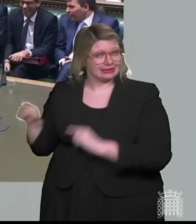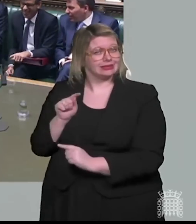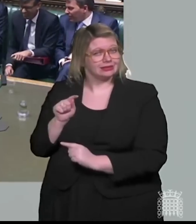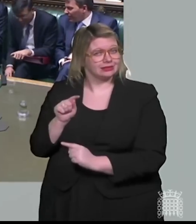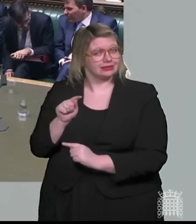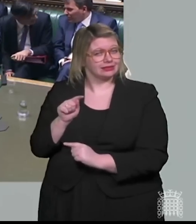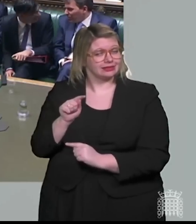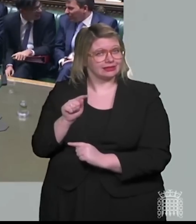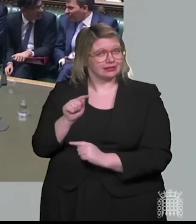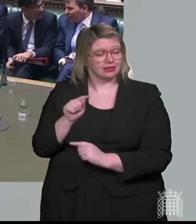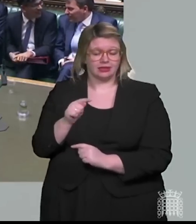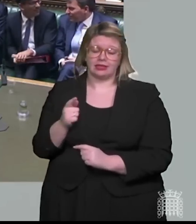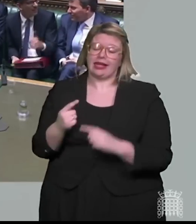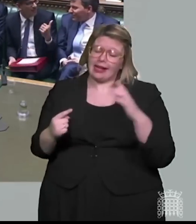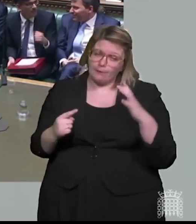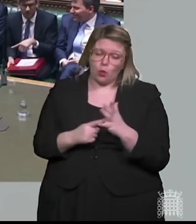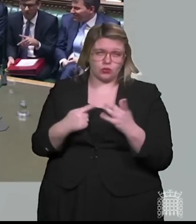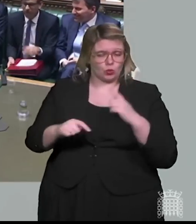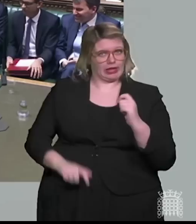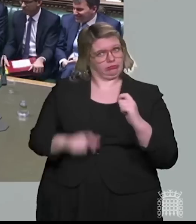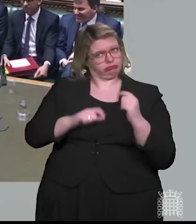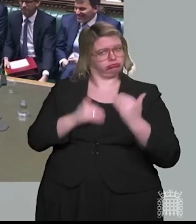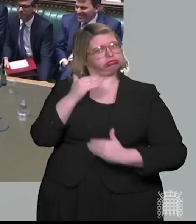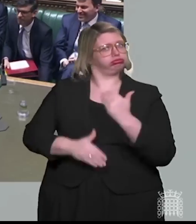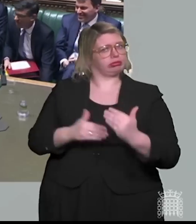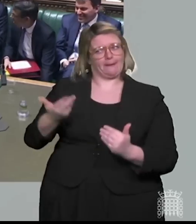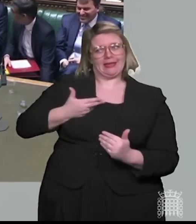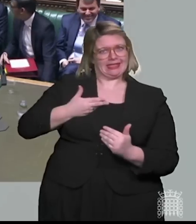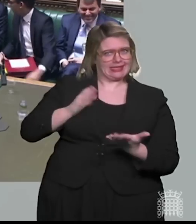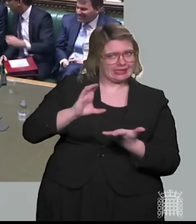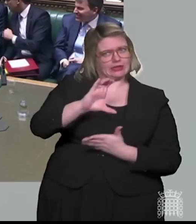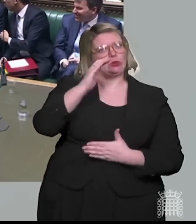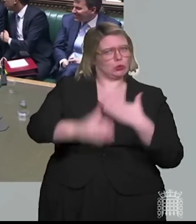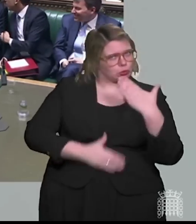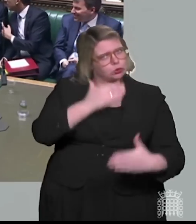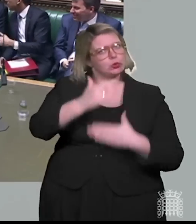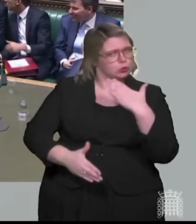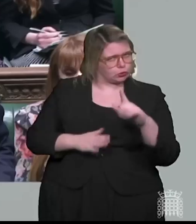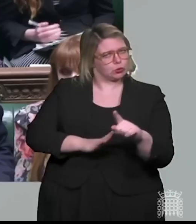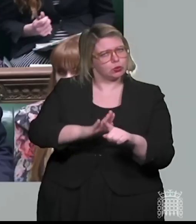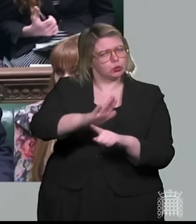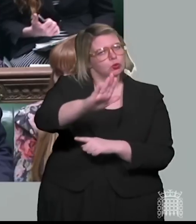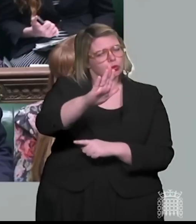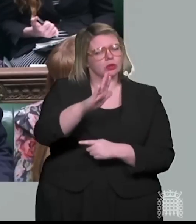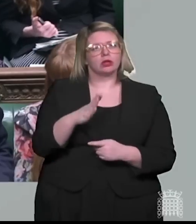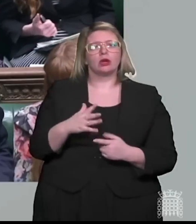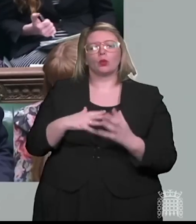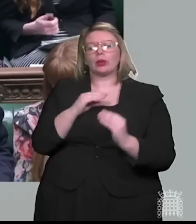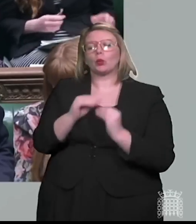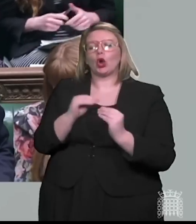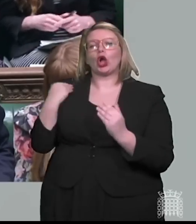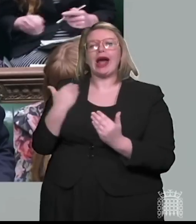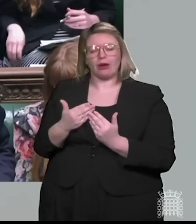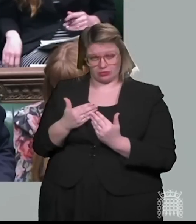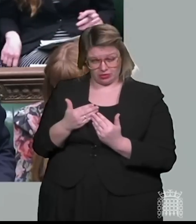Certainty is vital for the growth we need, essential for businesses and investors in our country. As we've spelt out,